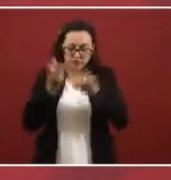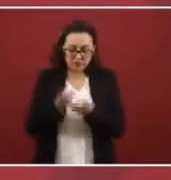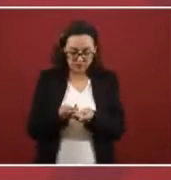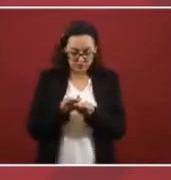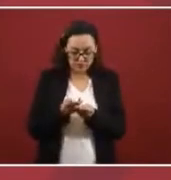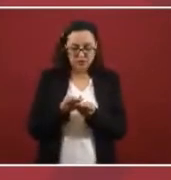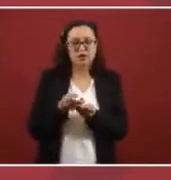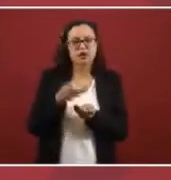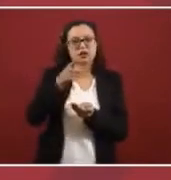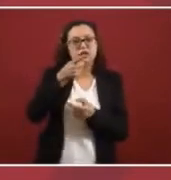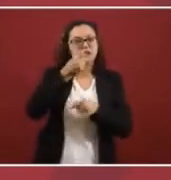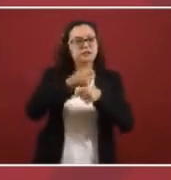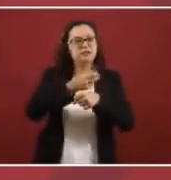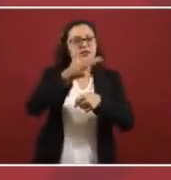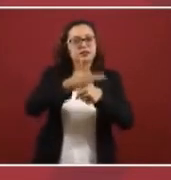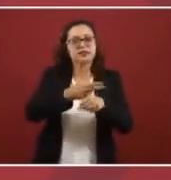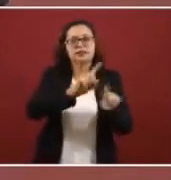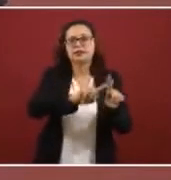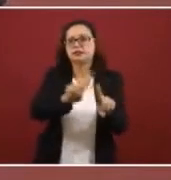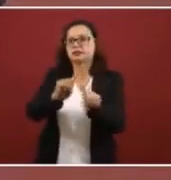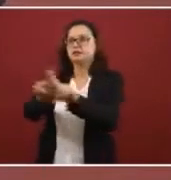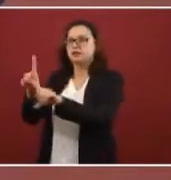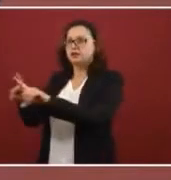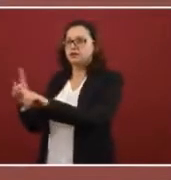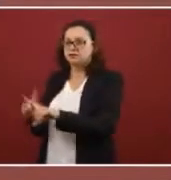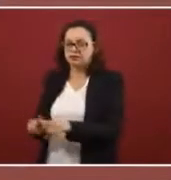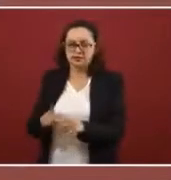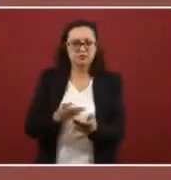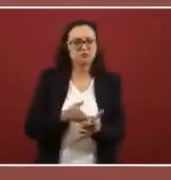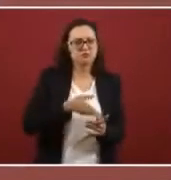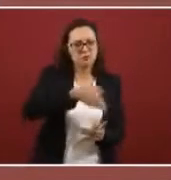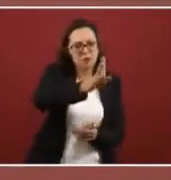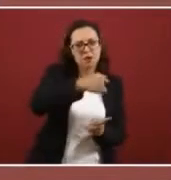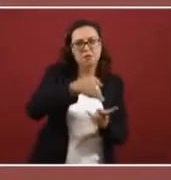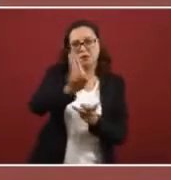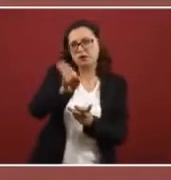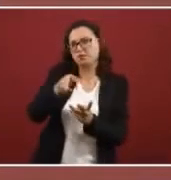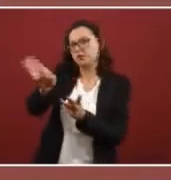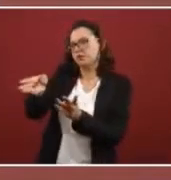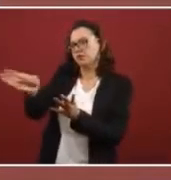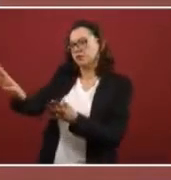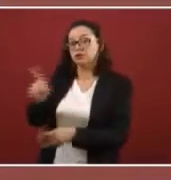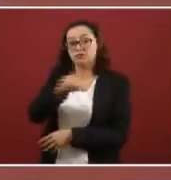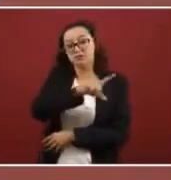So the different secretaries, and they have orders to